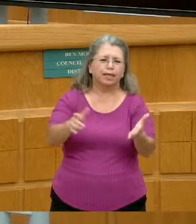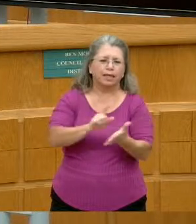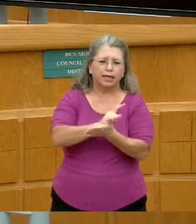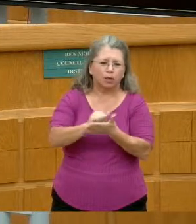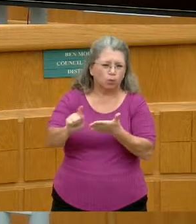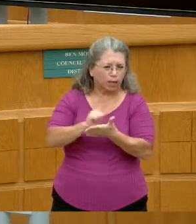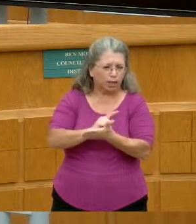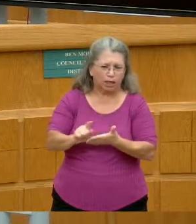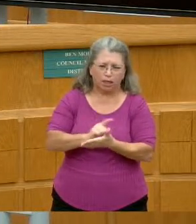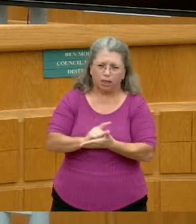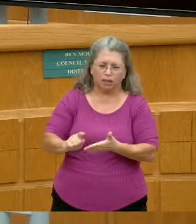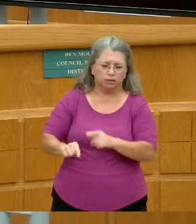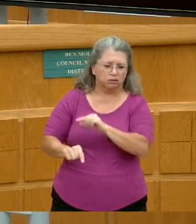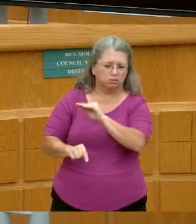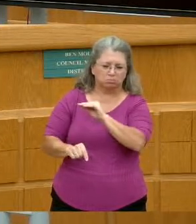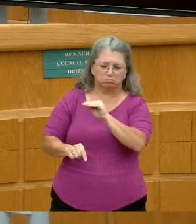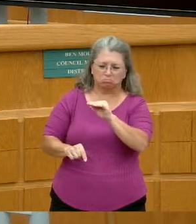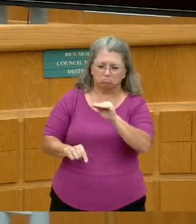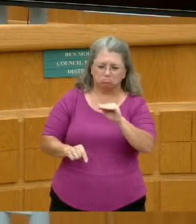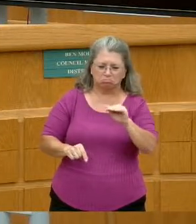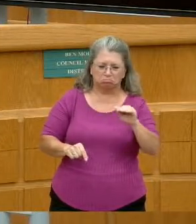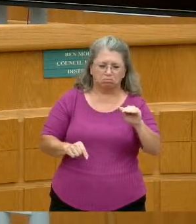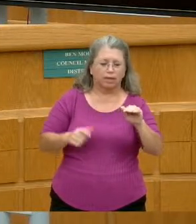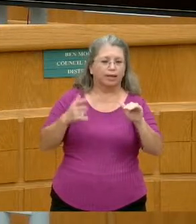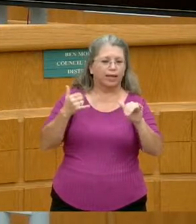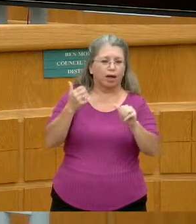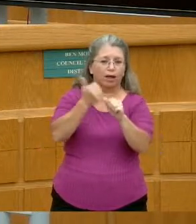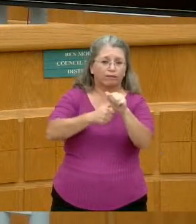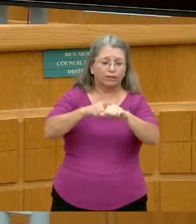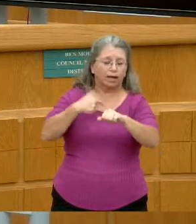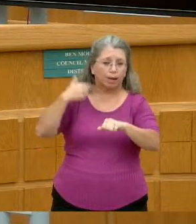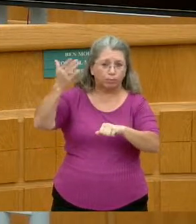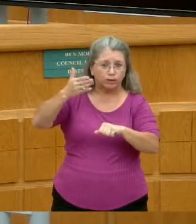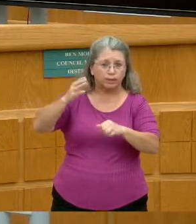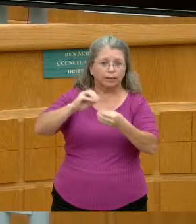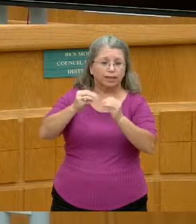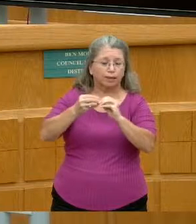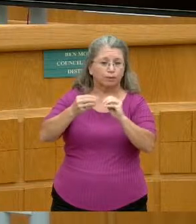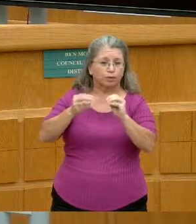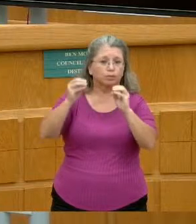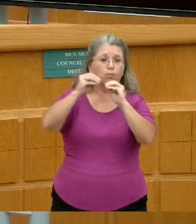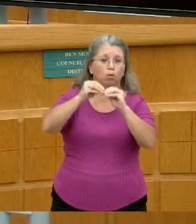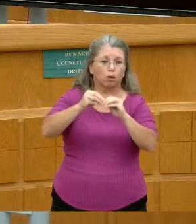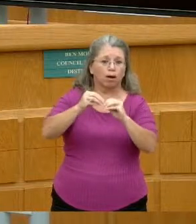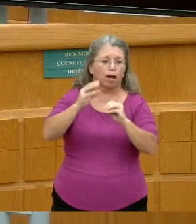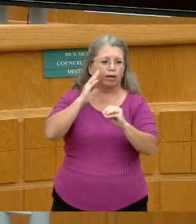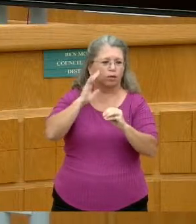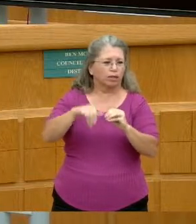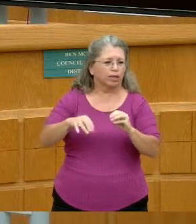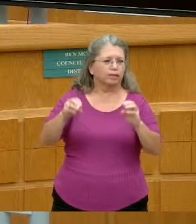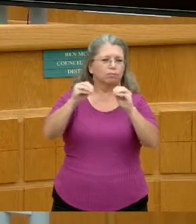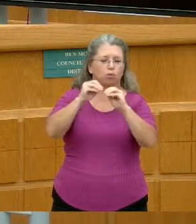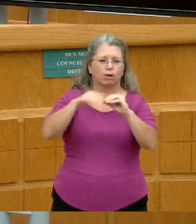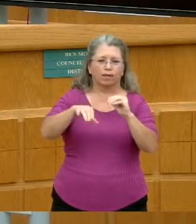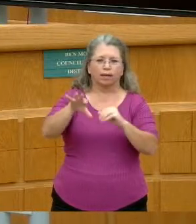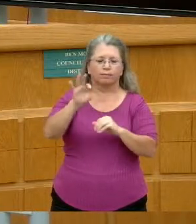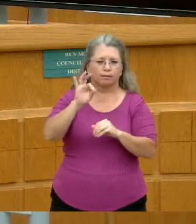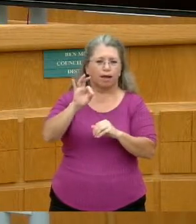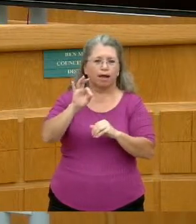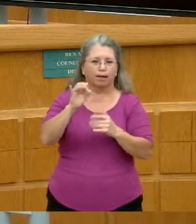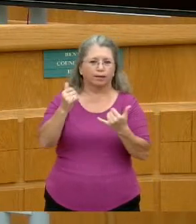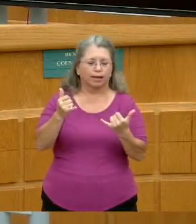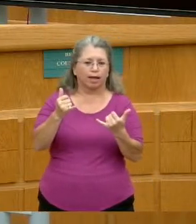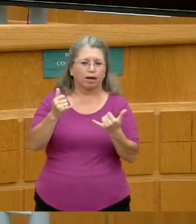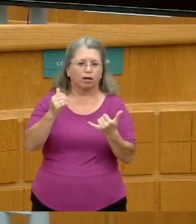it's changing every single time that I give a presentation. The number's bigger, and it's even bigger than 9 now, because I know that there was another fatality that